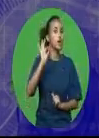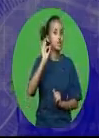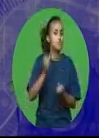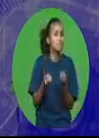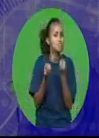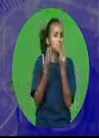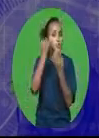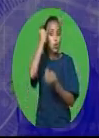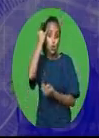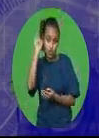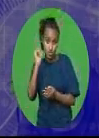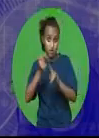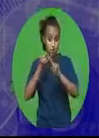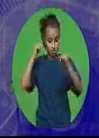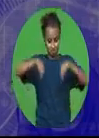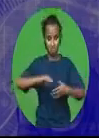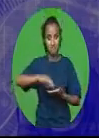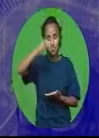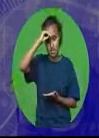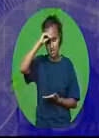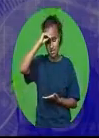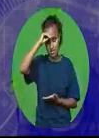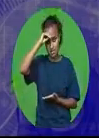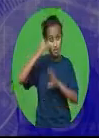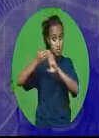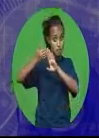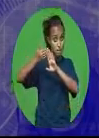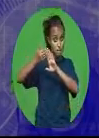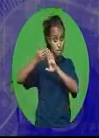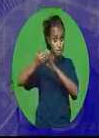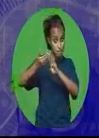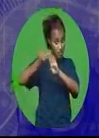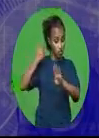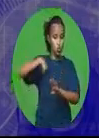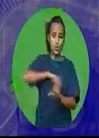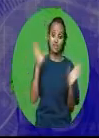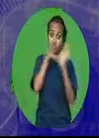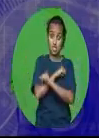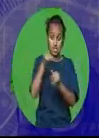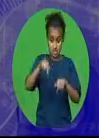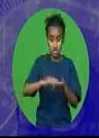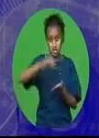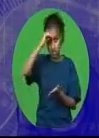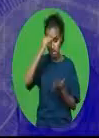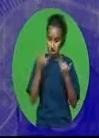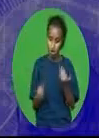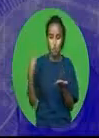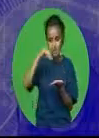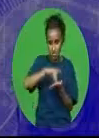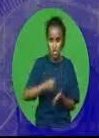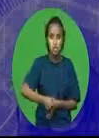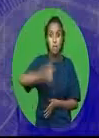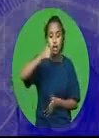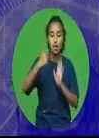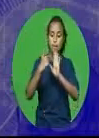a lot of concepts from today's lesson. Before we come to the end of this program, let's summarize the